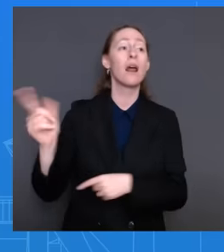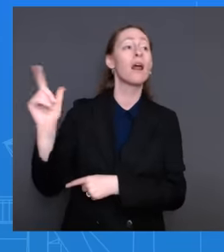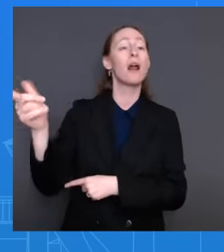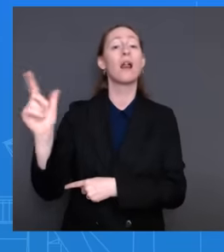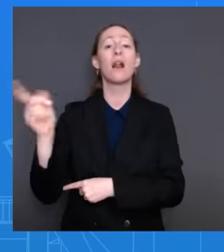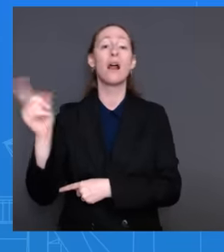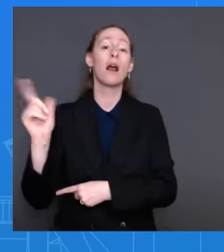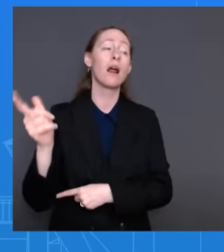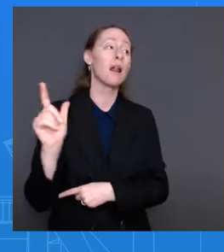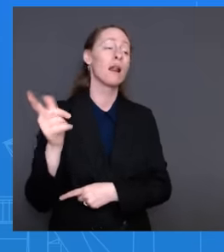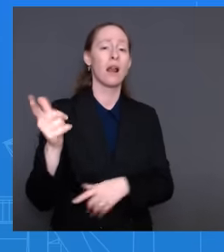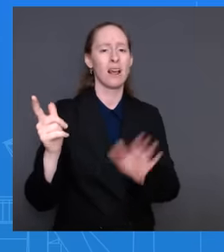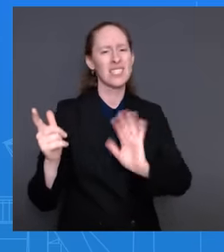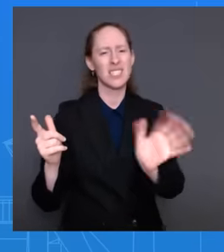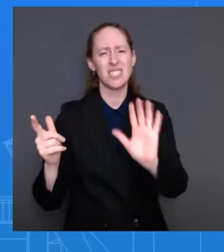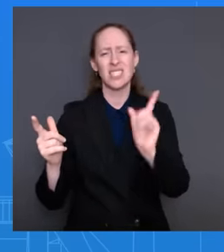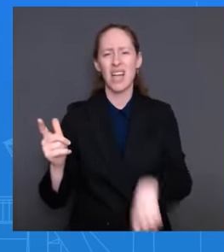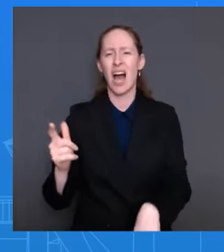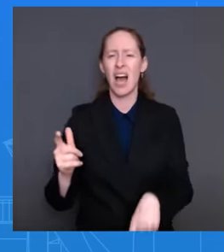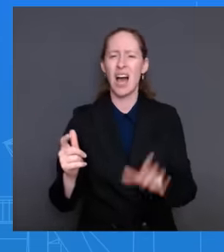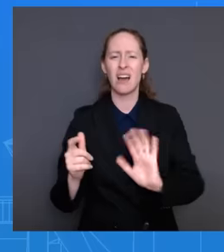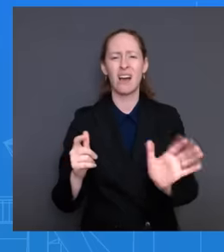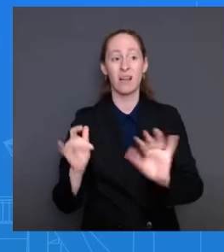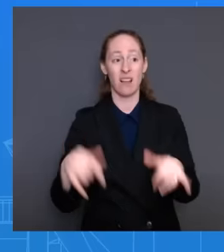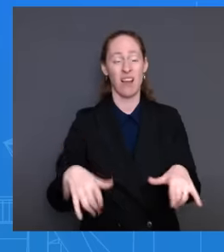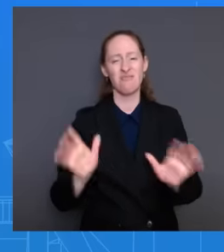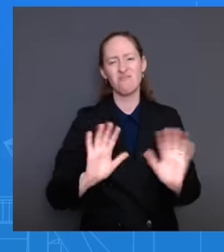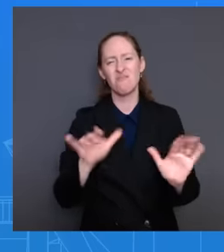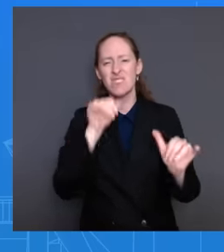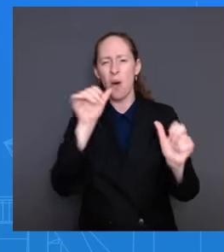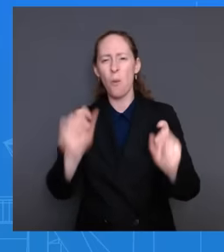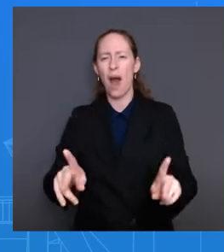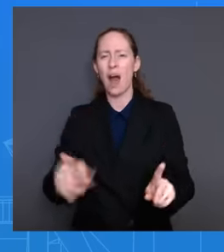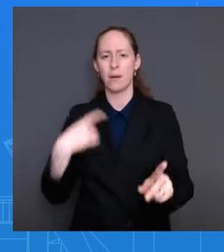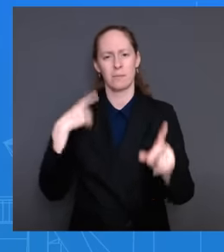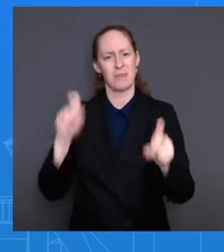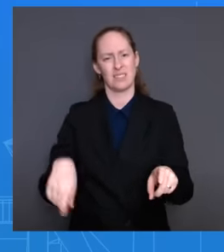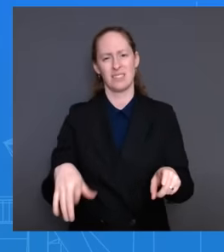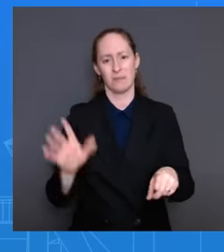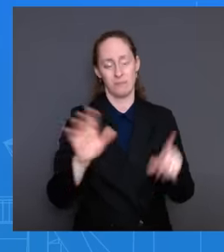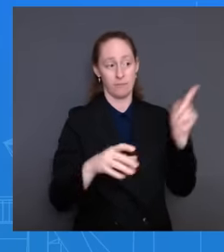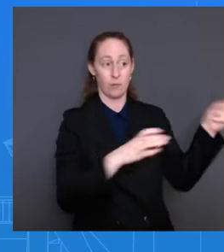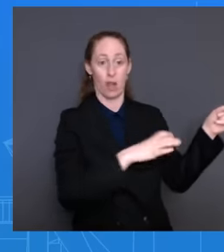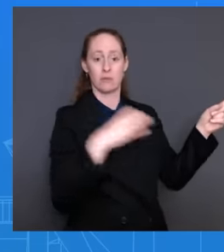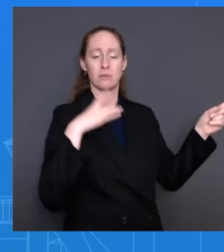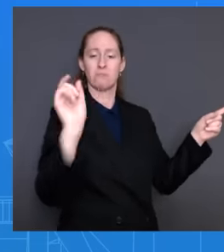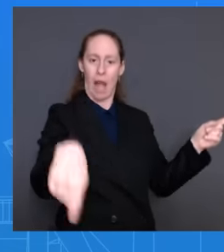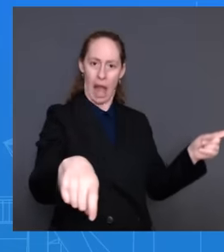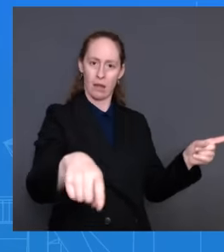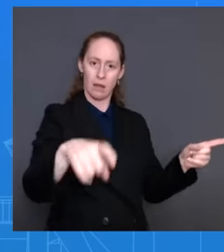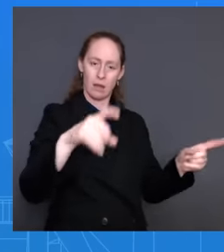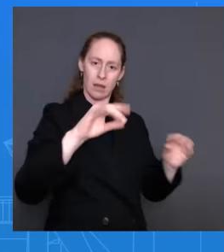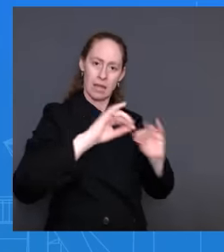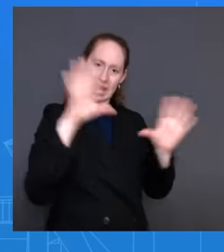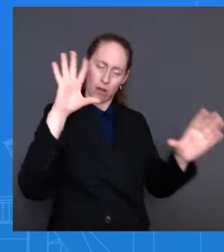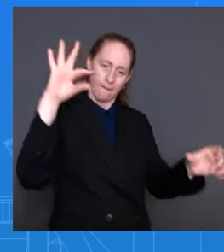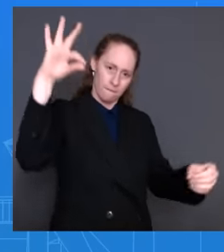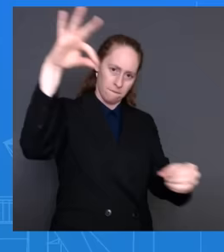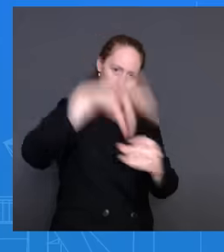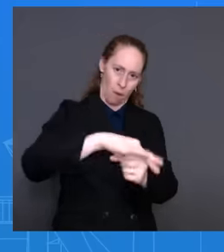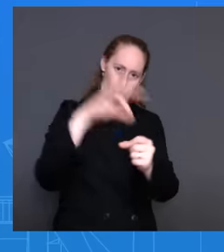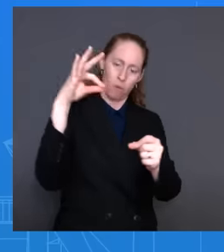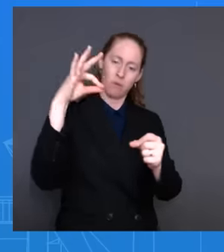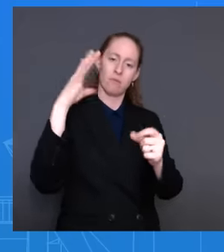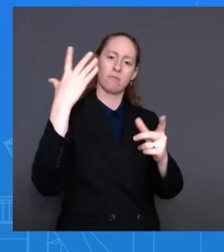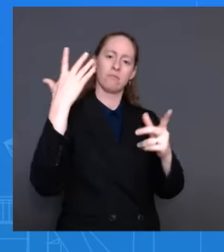we're asking Congress to do is to vote. Vote again. I just said this. Vote to protect our communities. Vote to protect our children. Vote